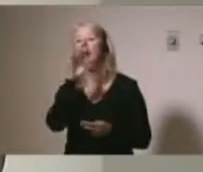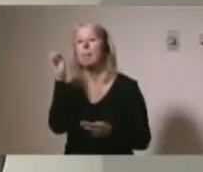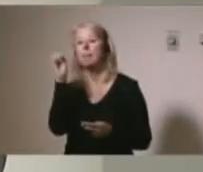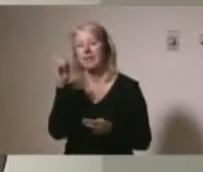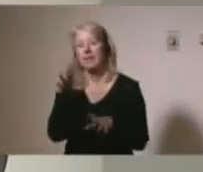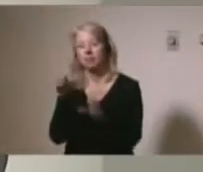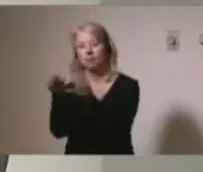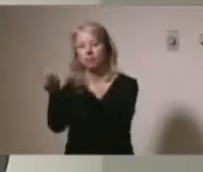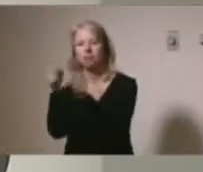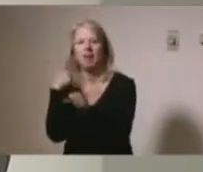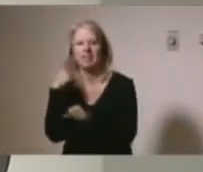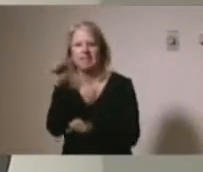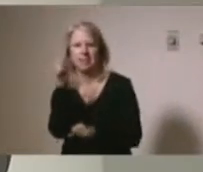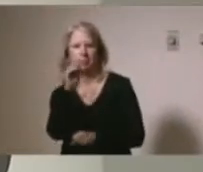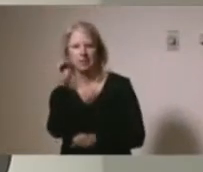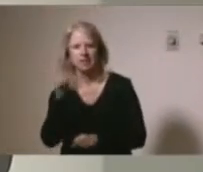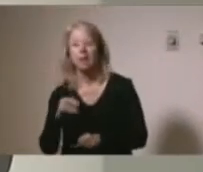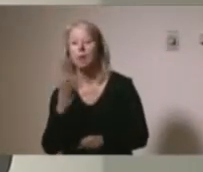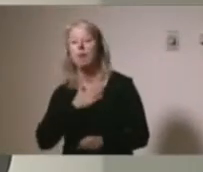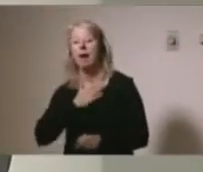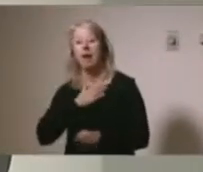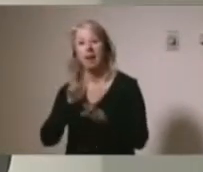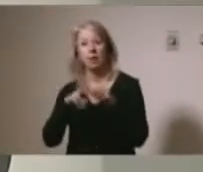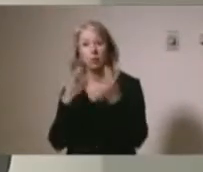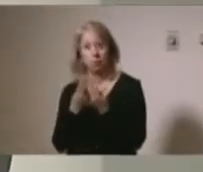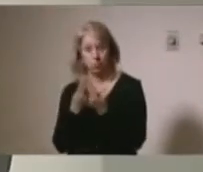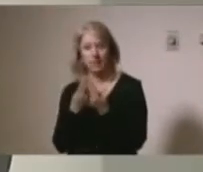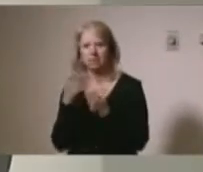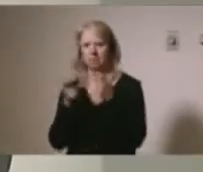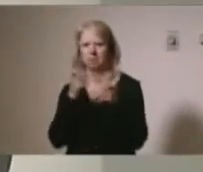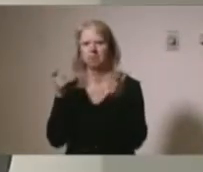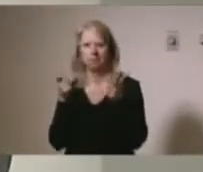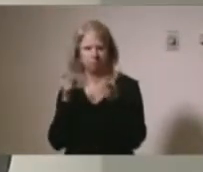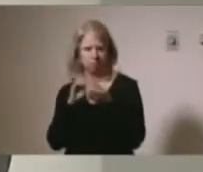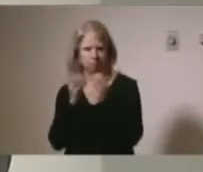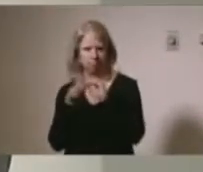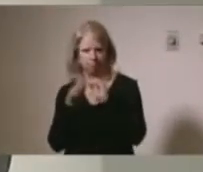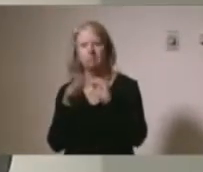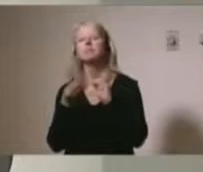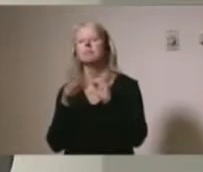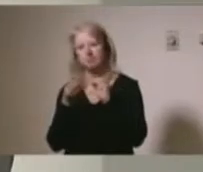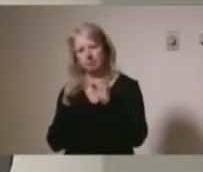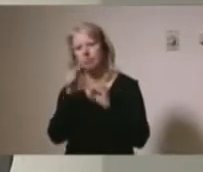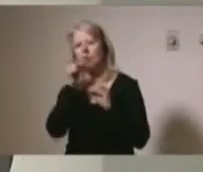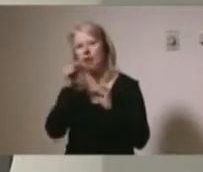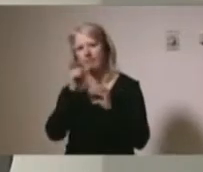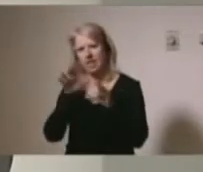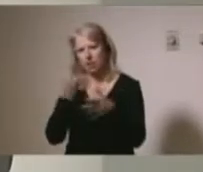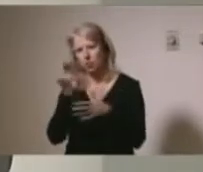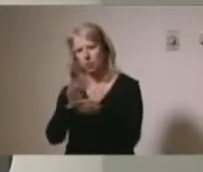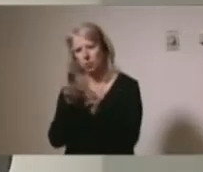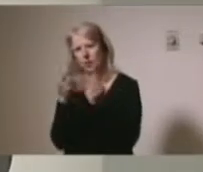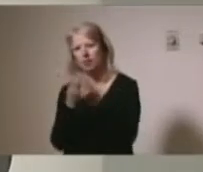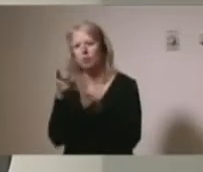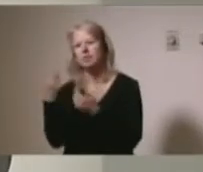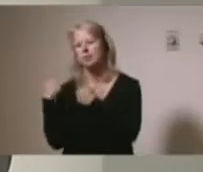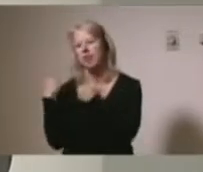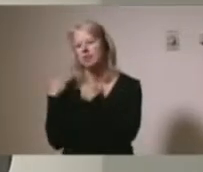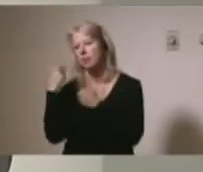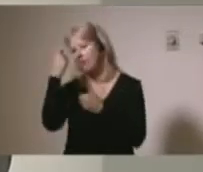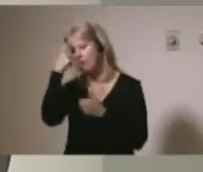10%. The union I work for is the largest private sector union, responsible for 11